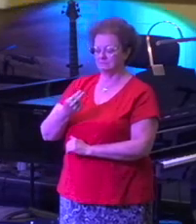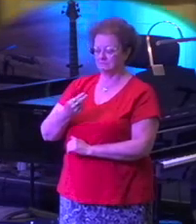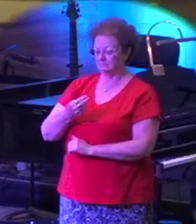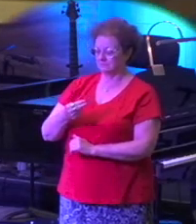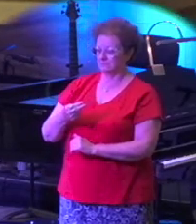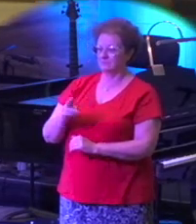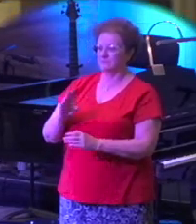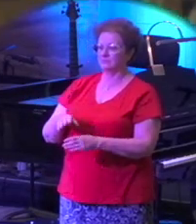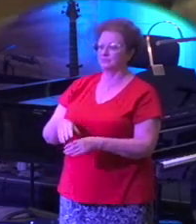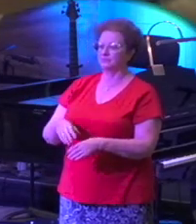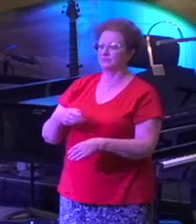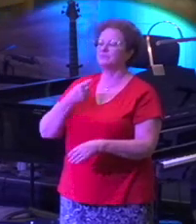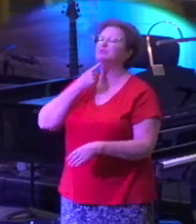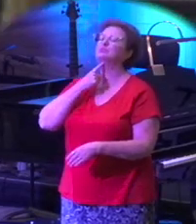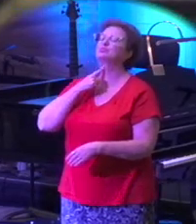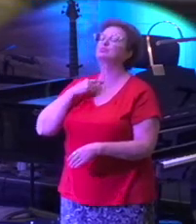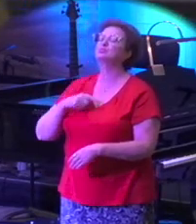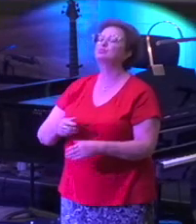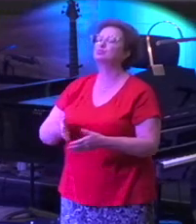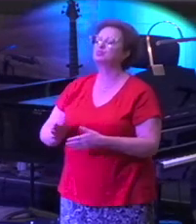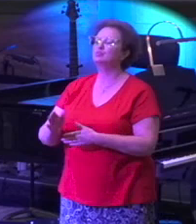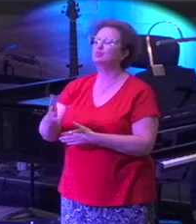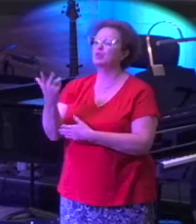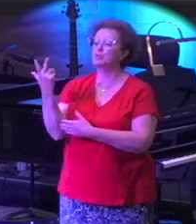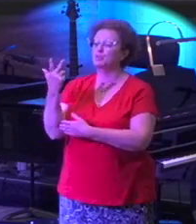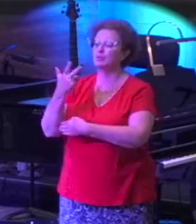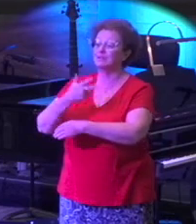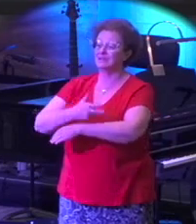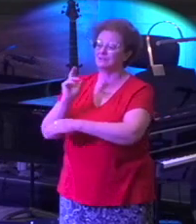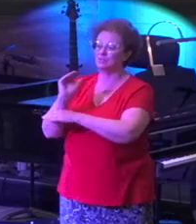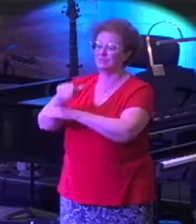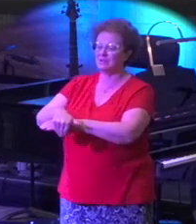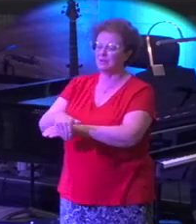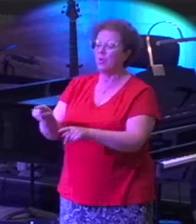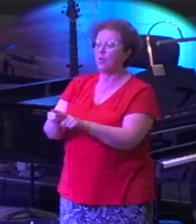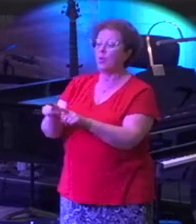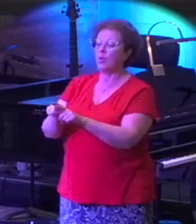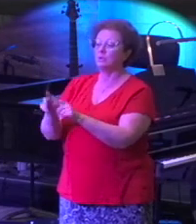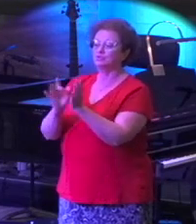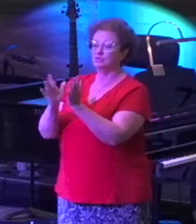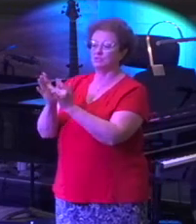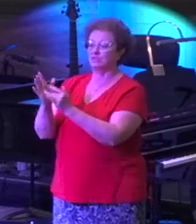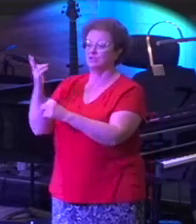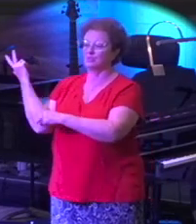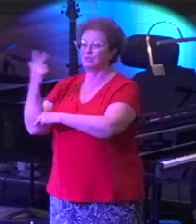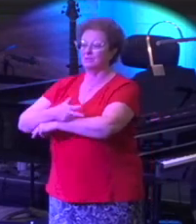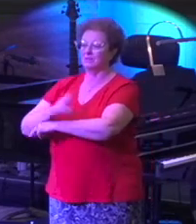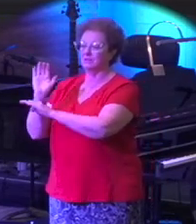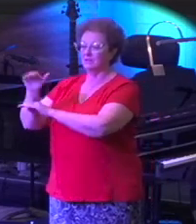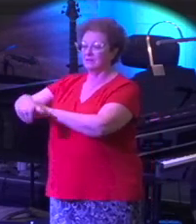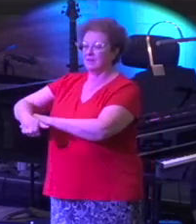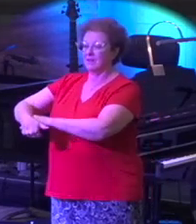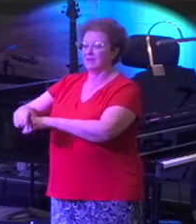was in the belly of a fish for 3 days and three nights, so must the Son of Man be 3 days and three nights in the